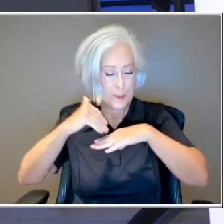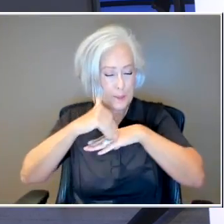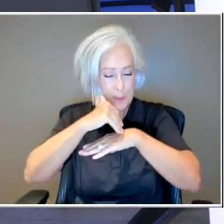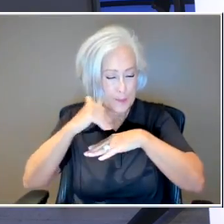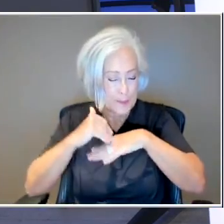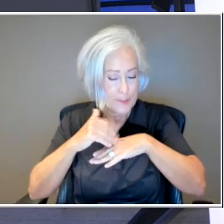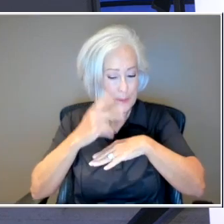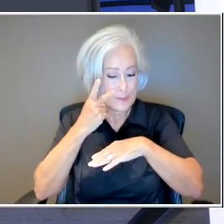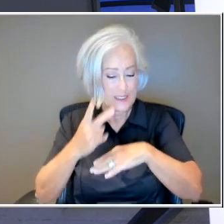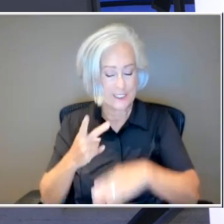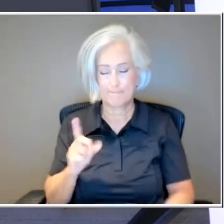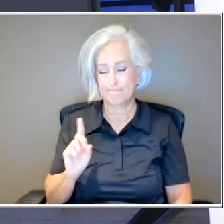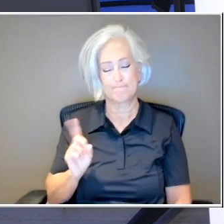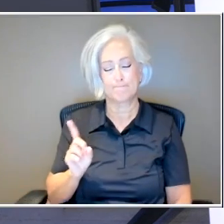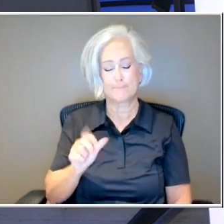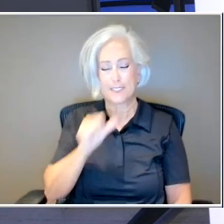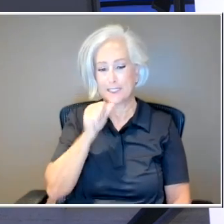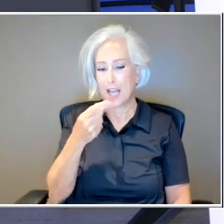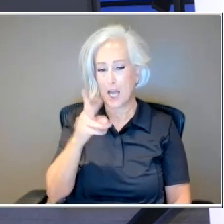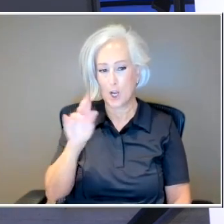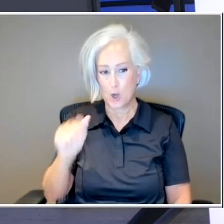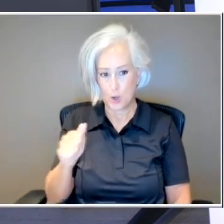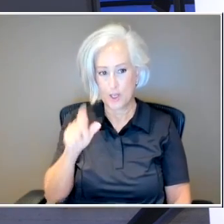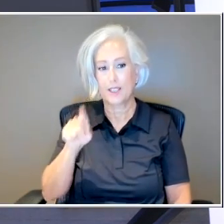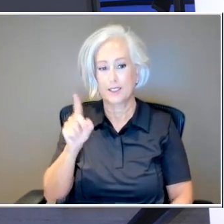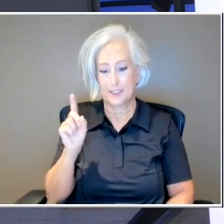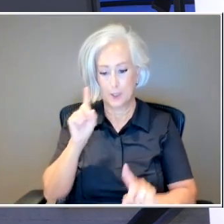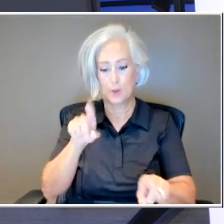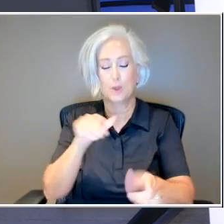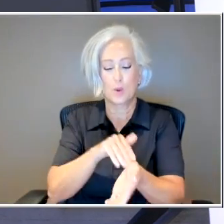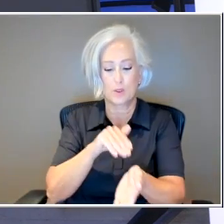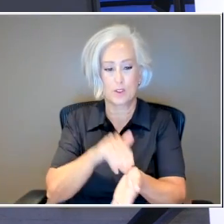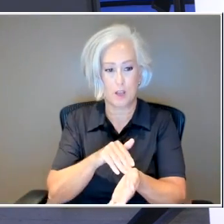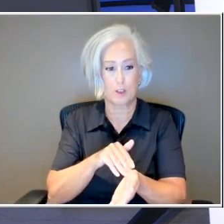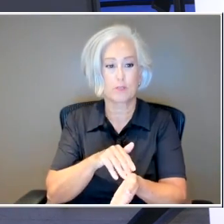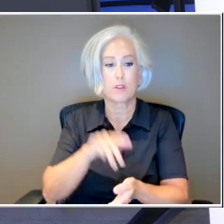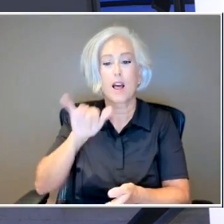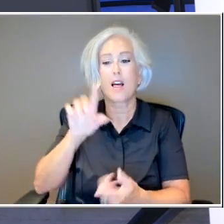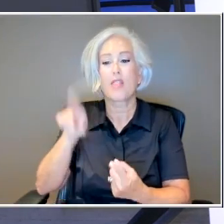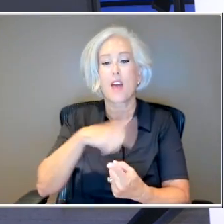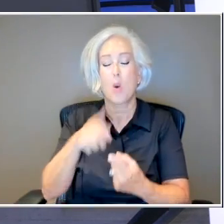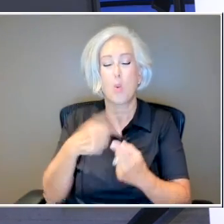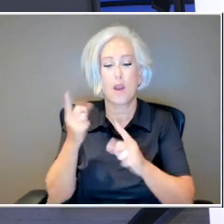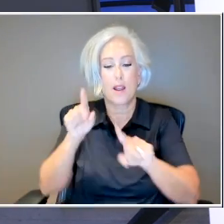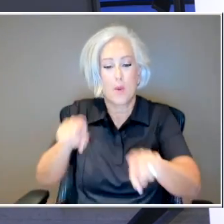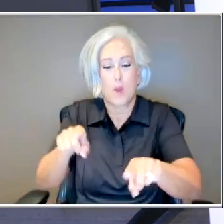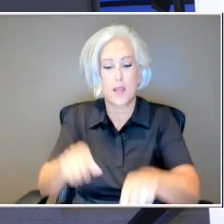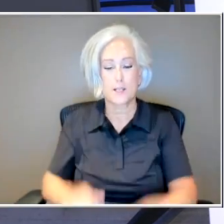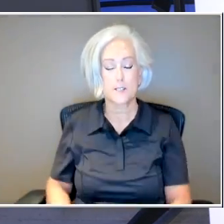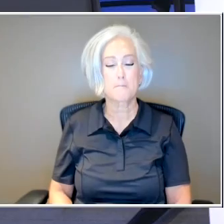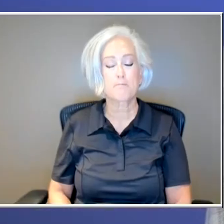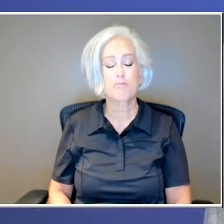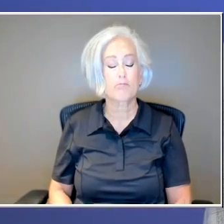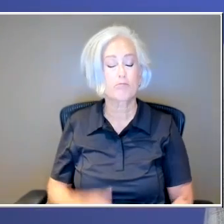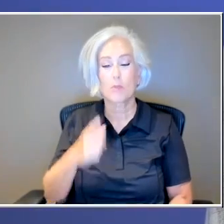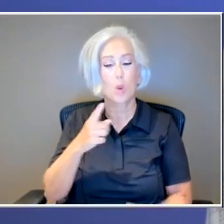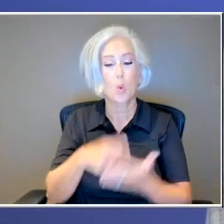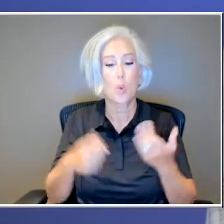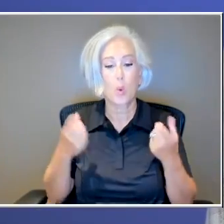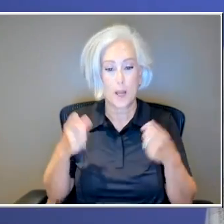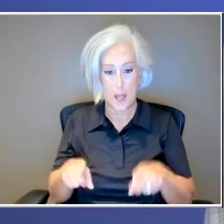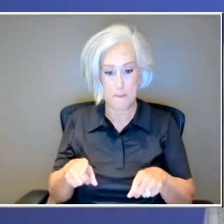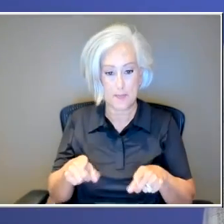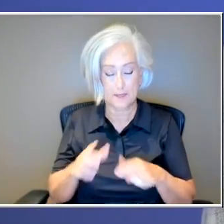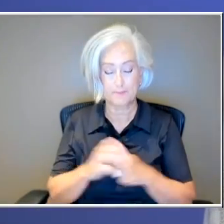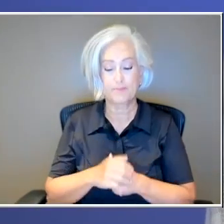going on. But you did go to your OBGYN. Yes, at that point then I did. And what did they say? What did they do? I was referred